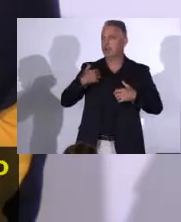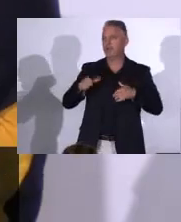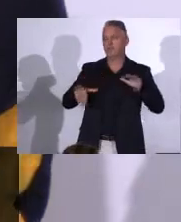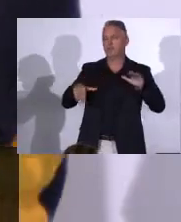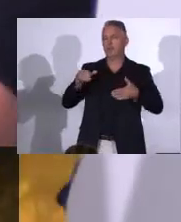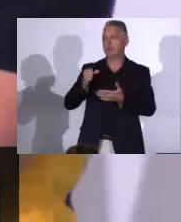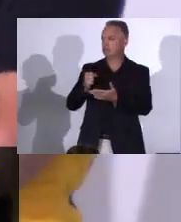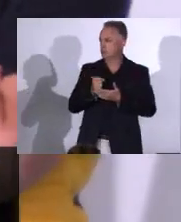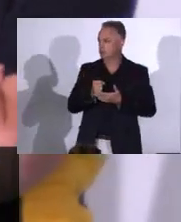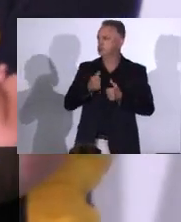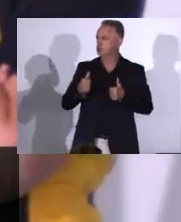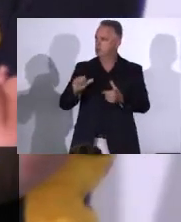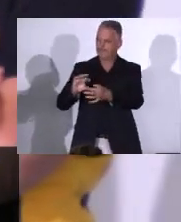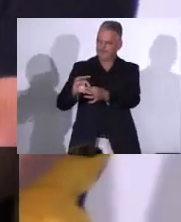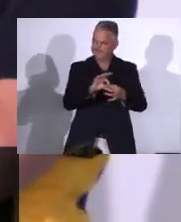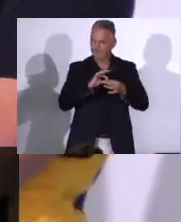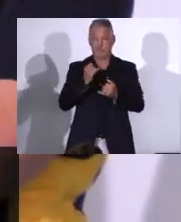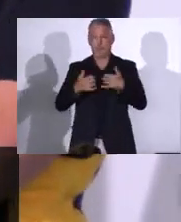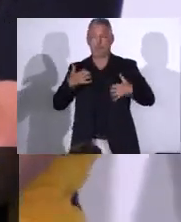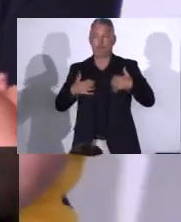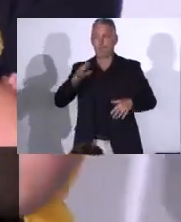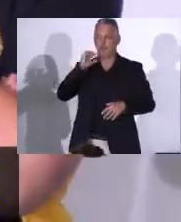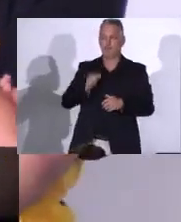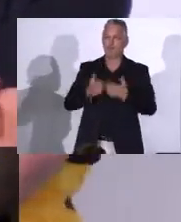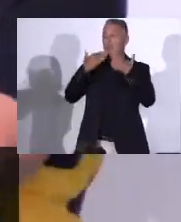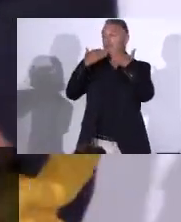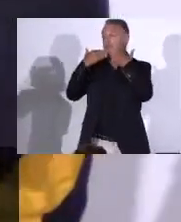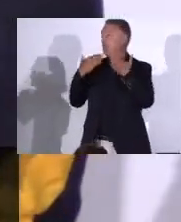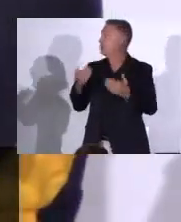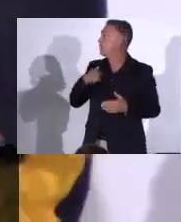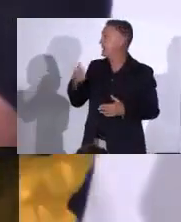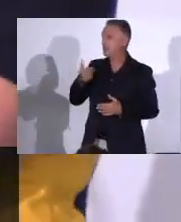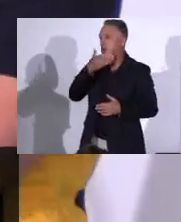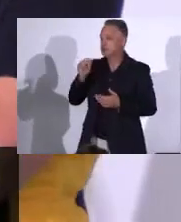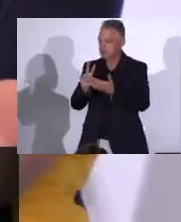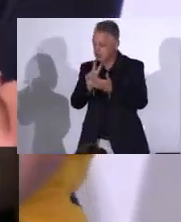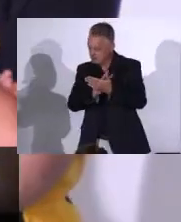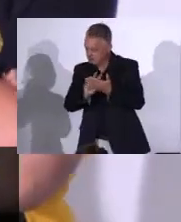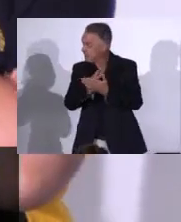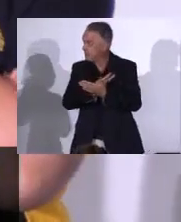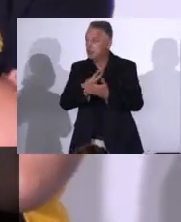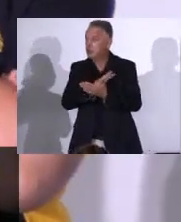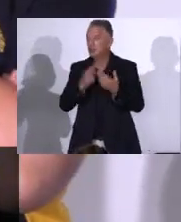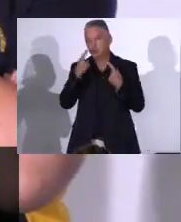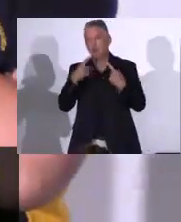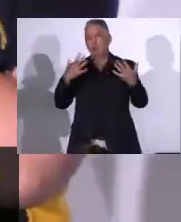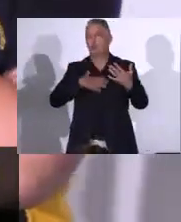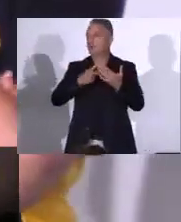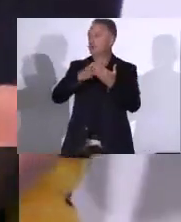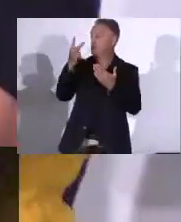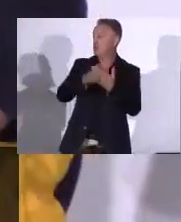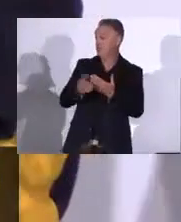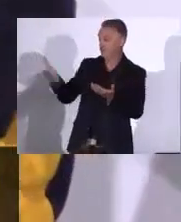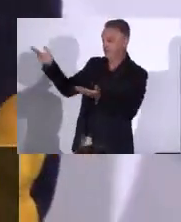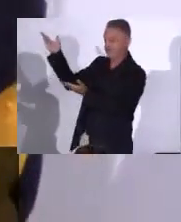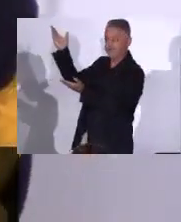support. We're excited. So thank you. We've got a little video which sort of showcases our program, courtesy of